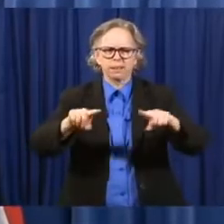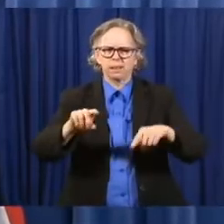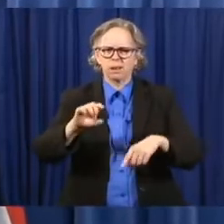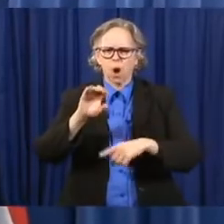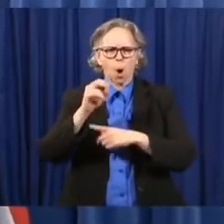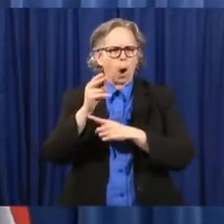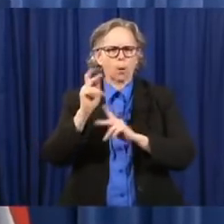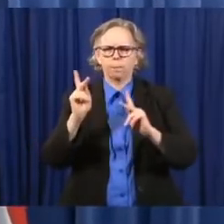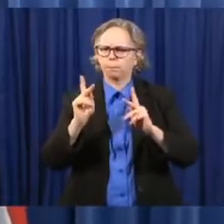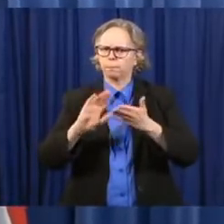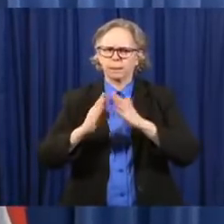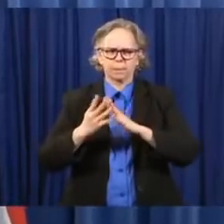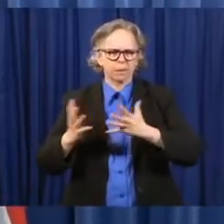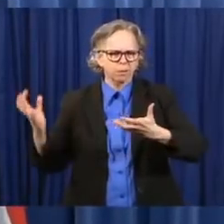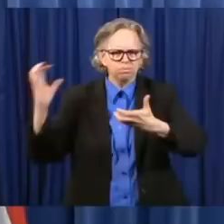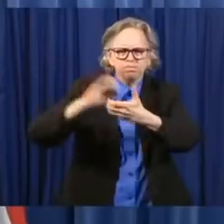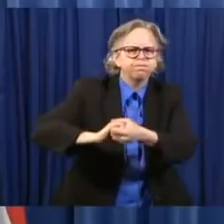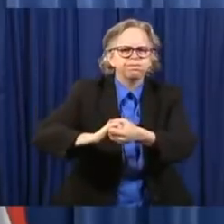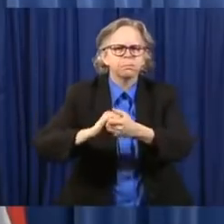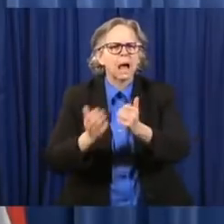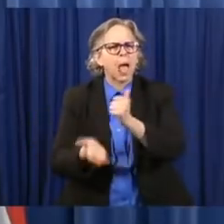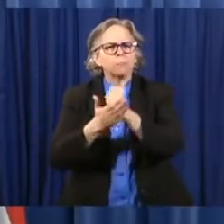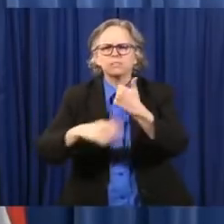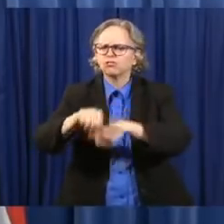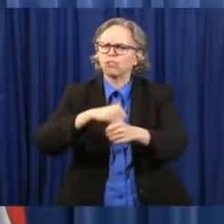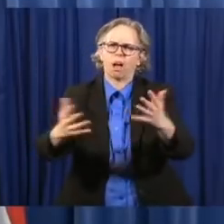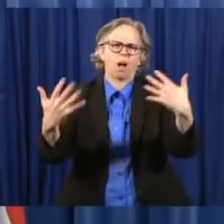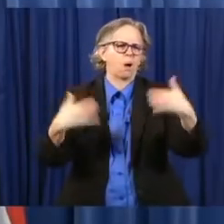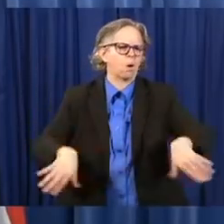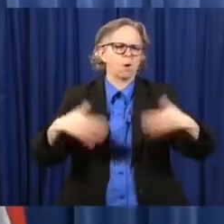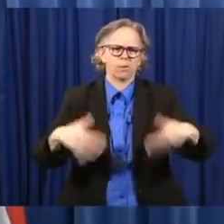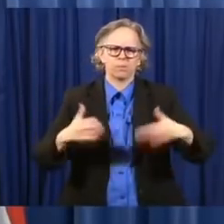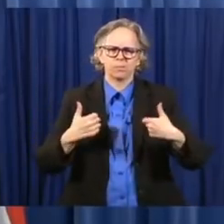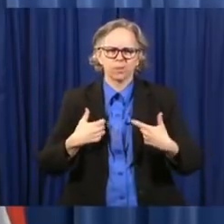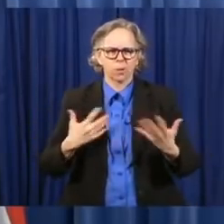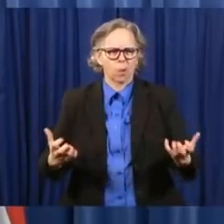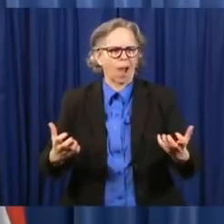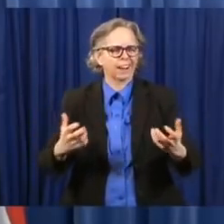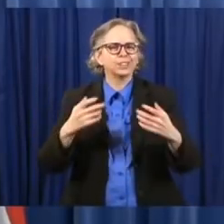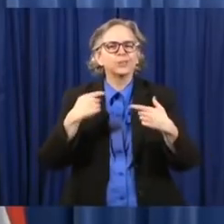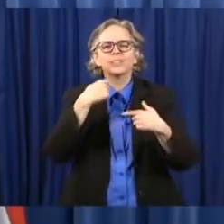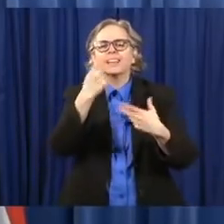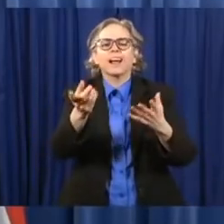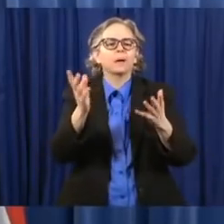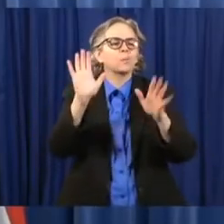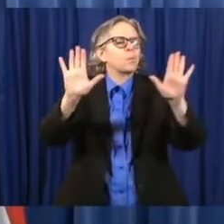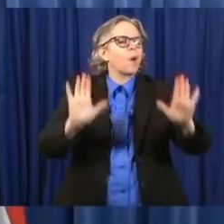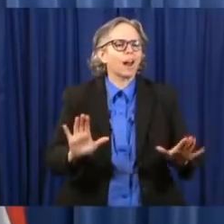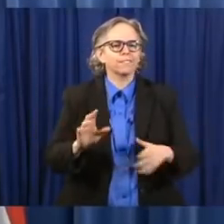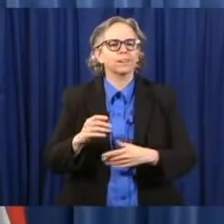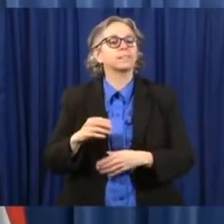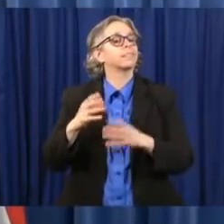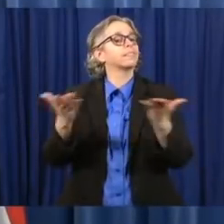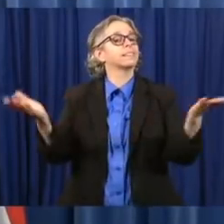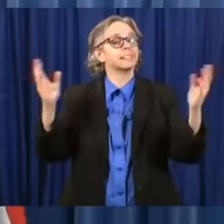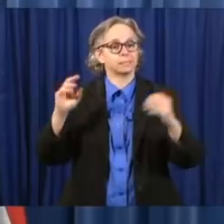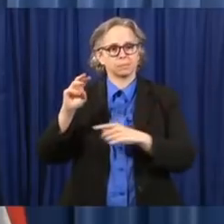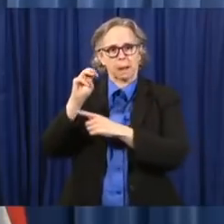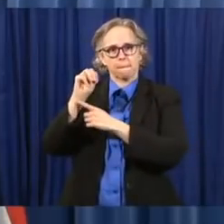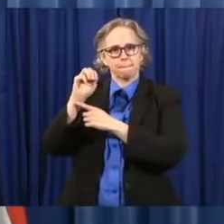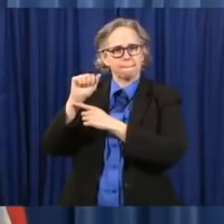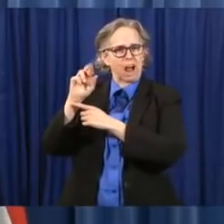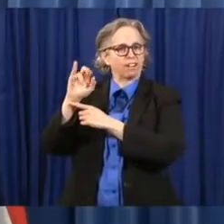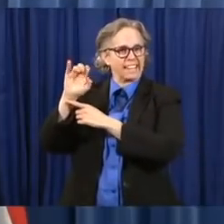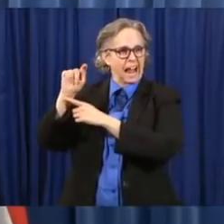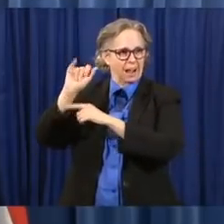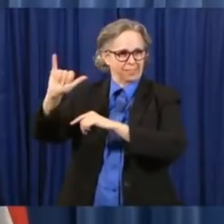other. Let me tell you about some wonderful people in Marietta, Mid-Ohio Valley. Eric